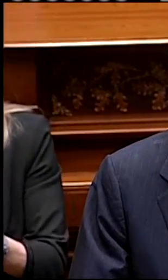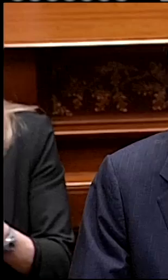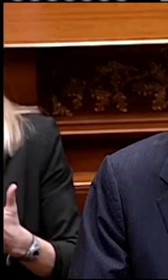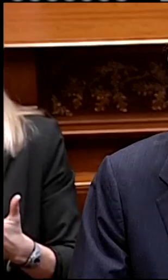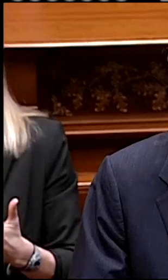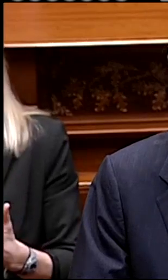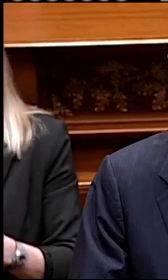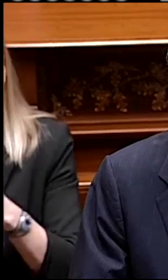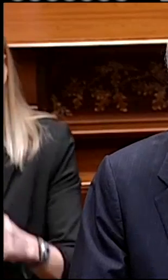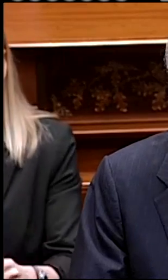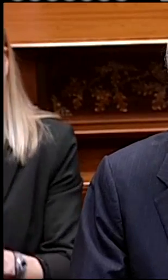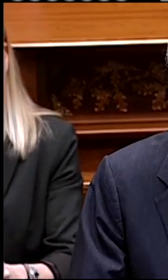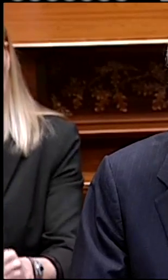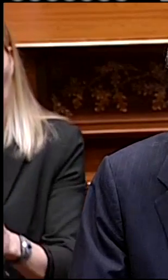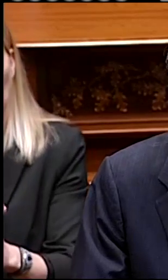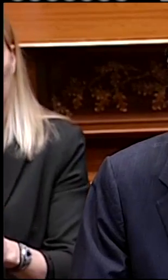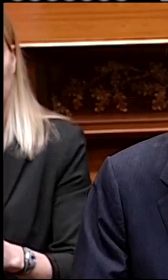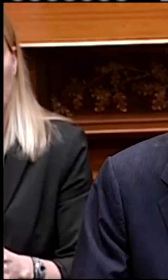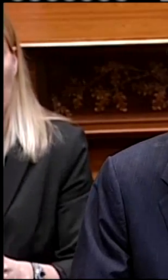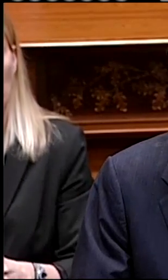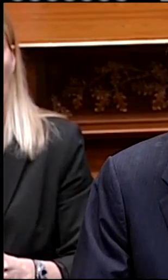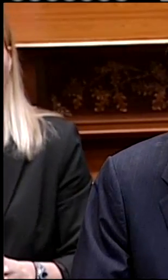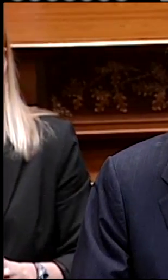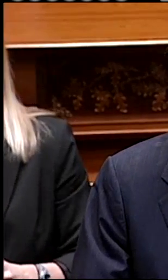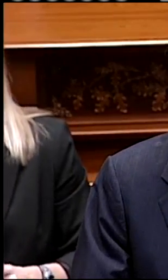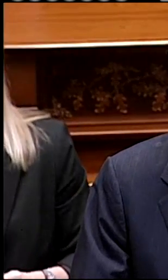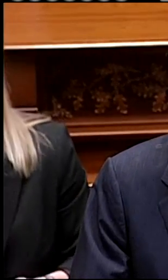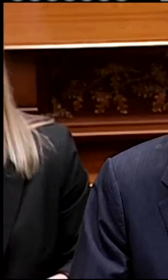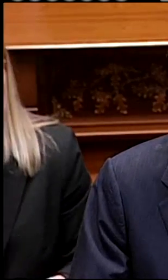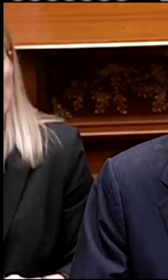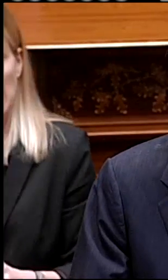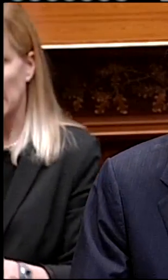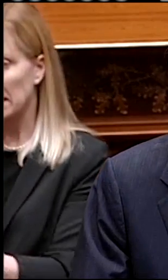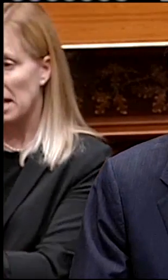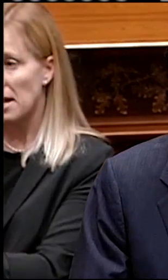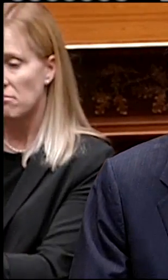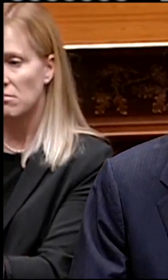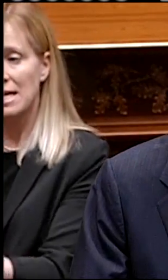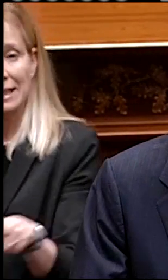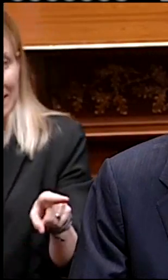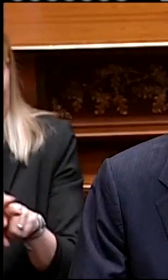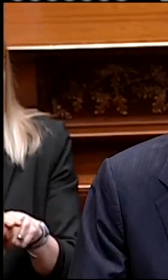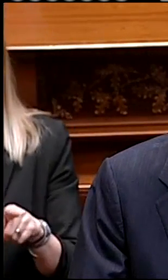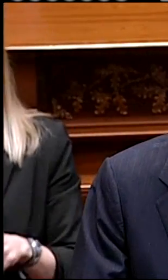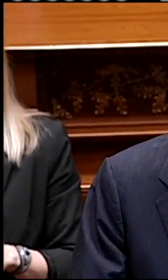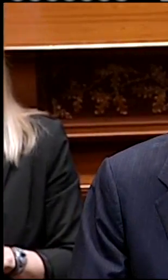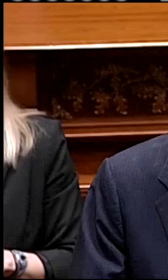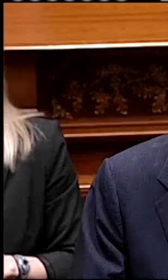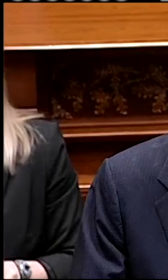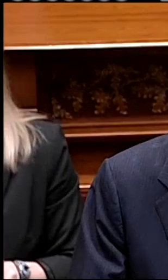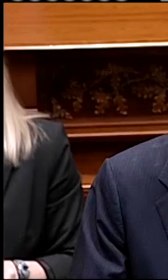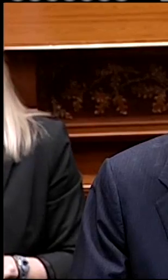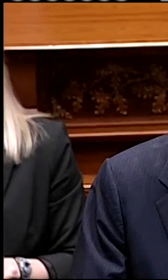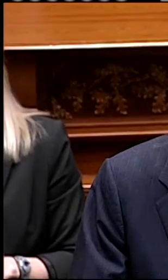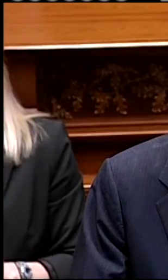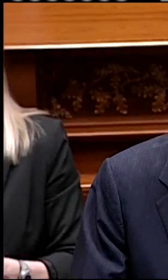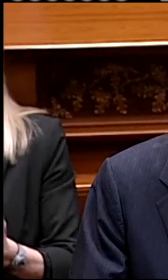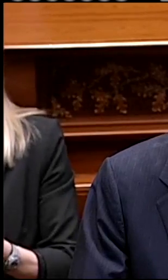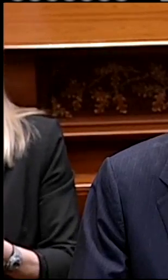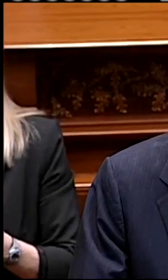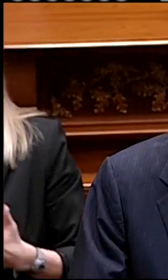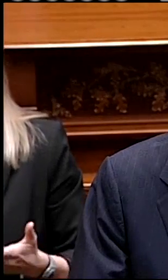million a year in workers' comp premiums. In Indiana, the same premium is $250,000.